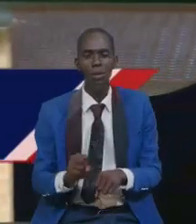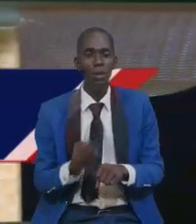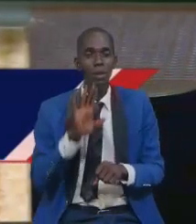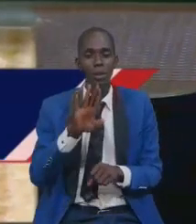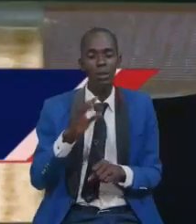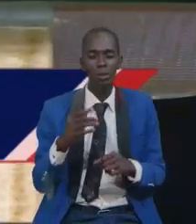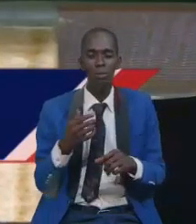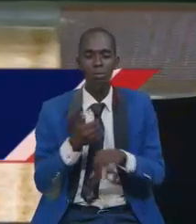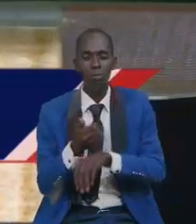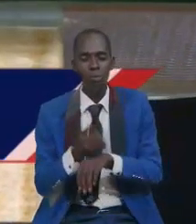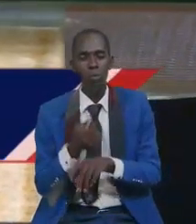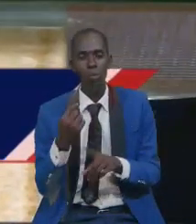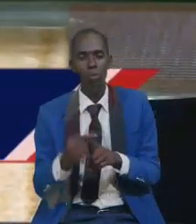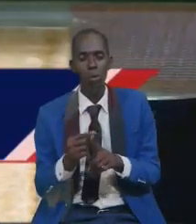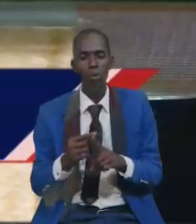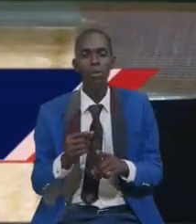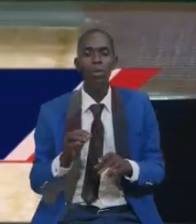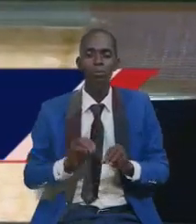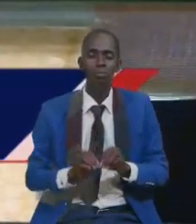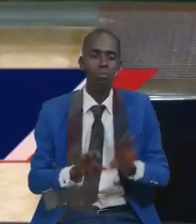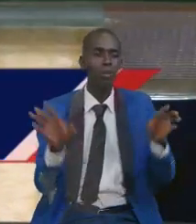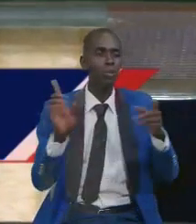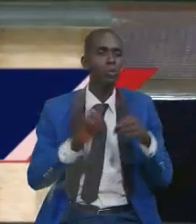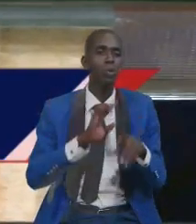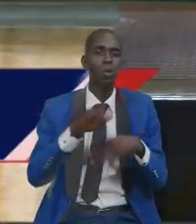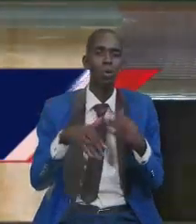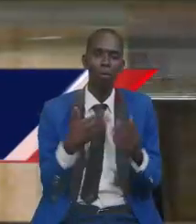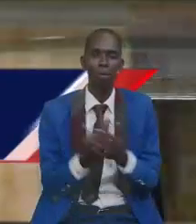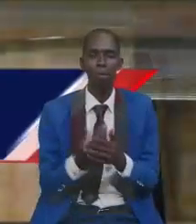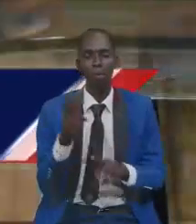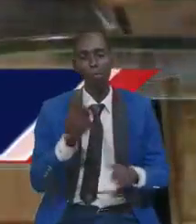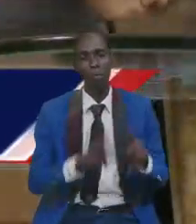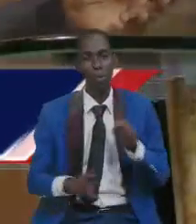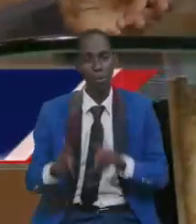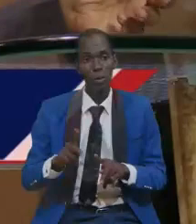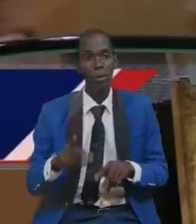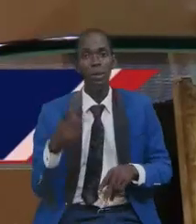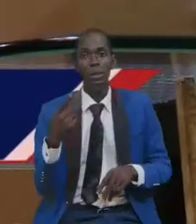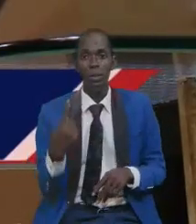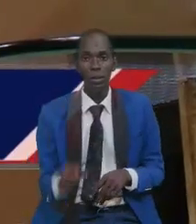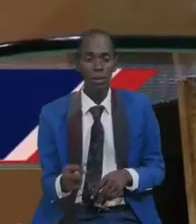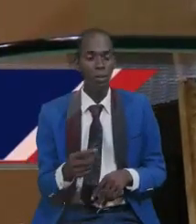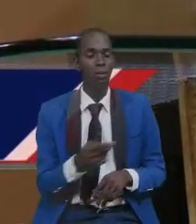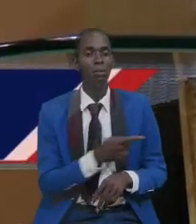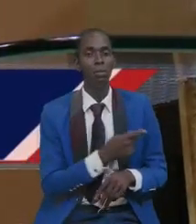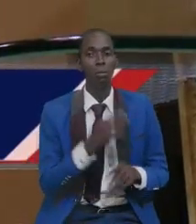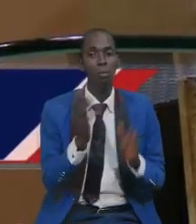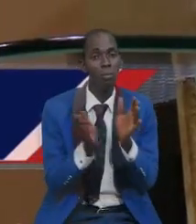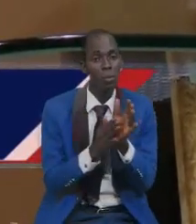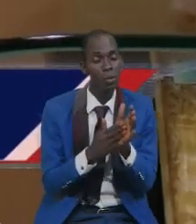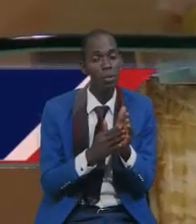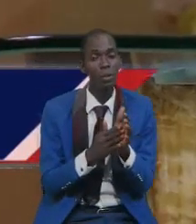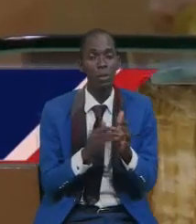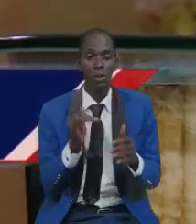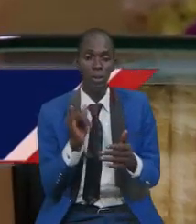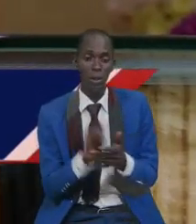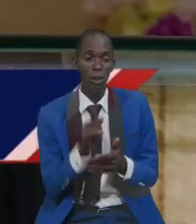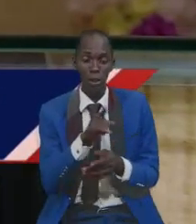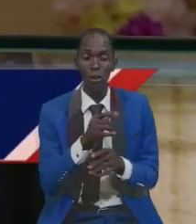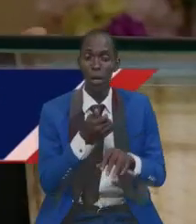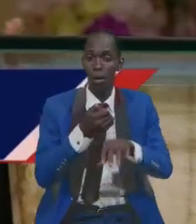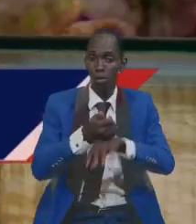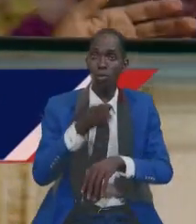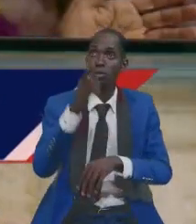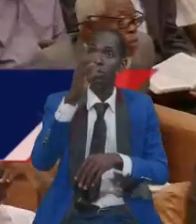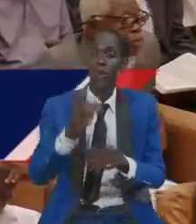known by all people. Now the praise also must go to all the nations, the people that